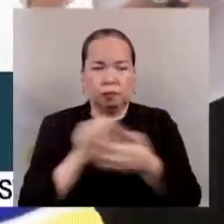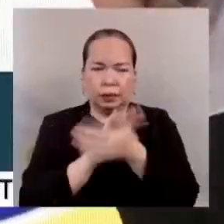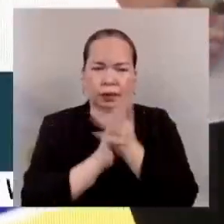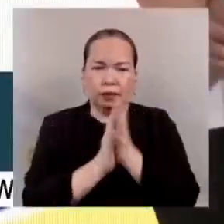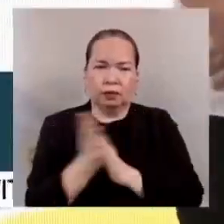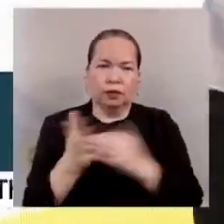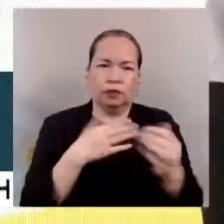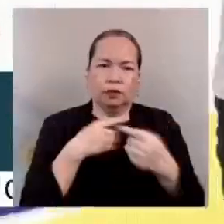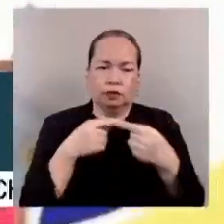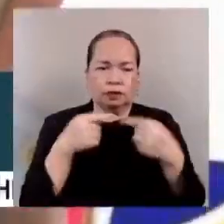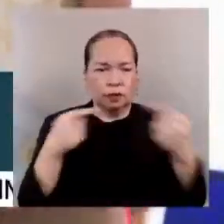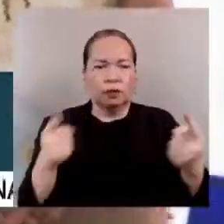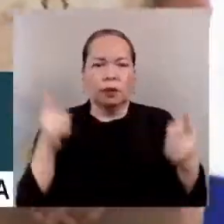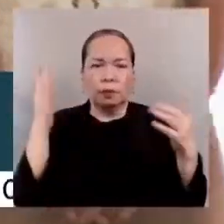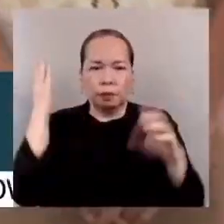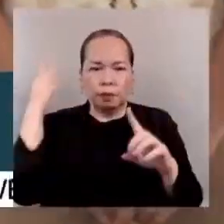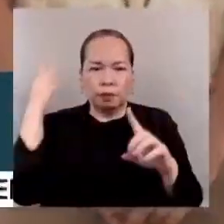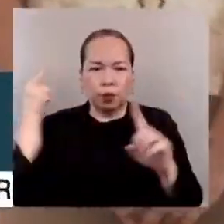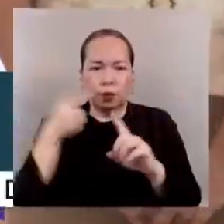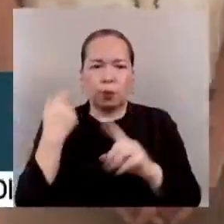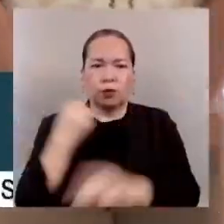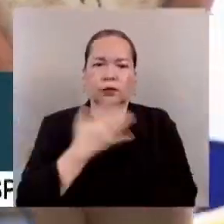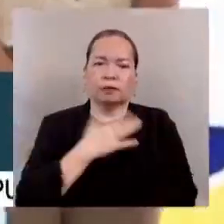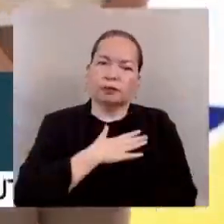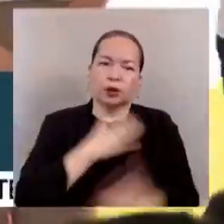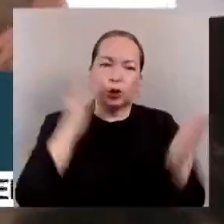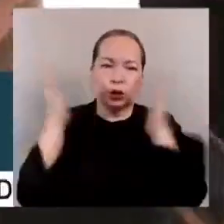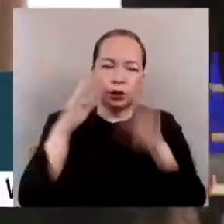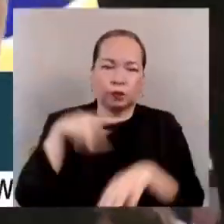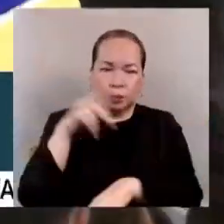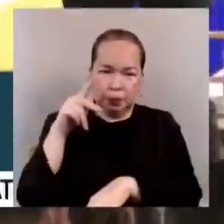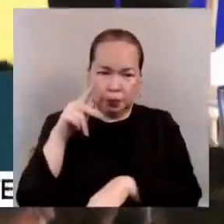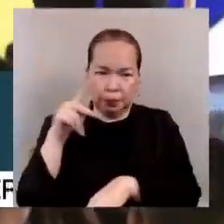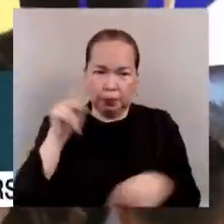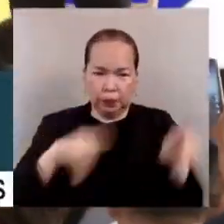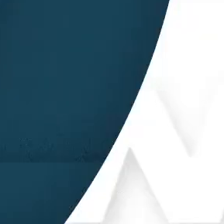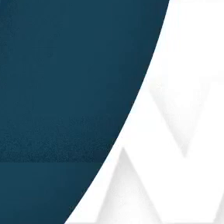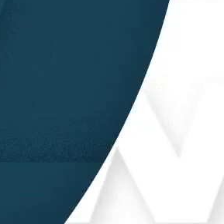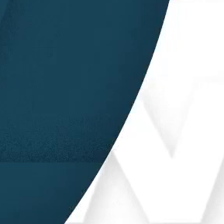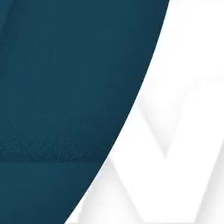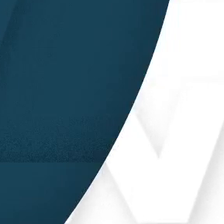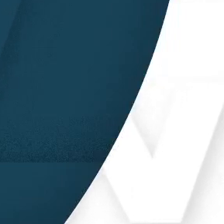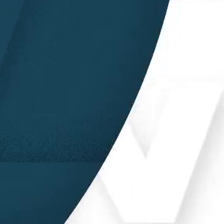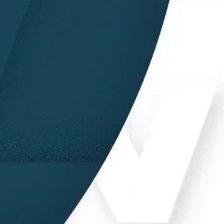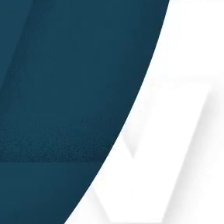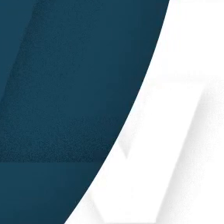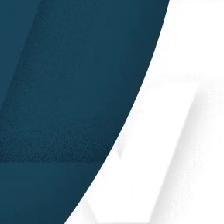concern, that we will band together and unite as one for the service of the Philippines.